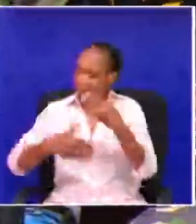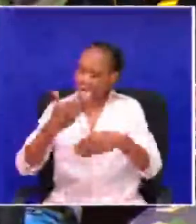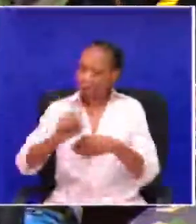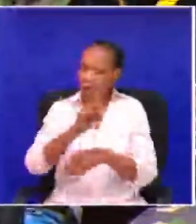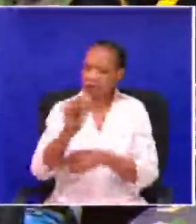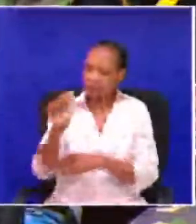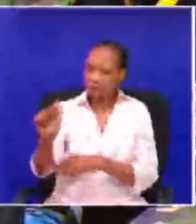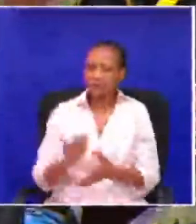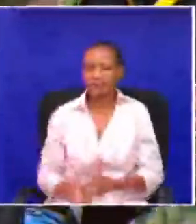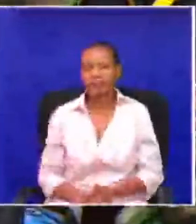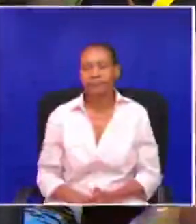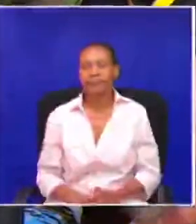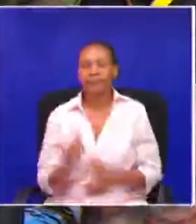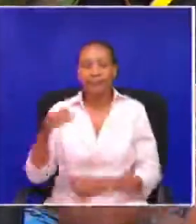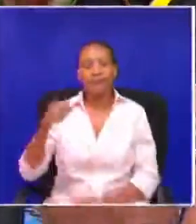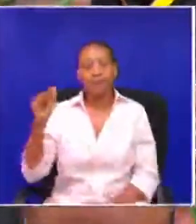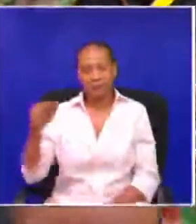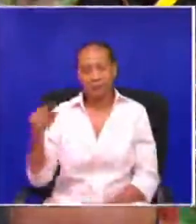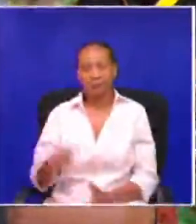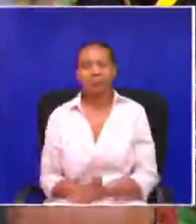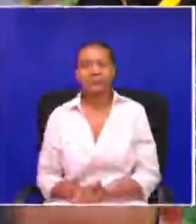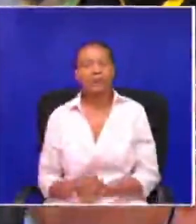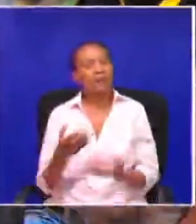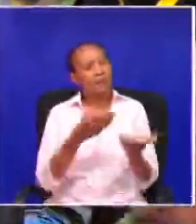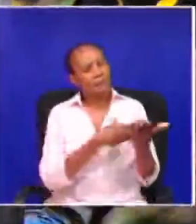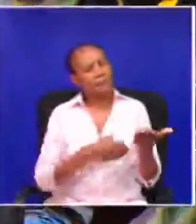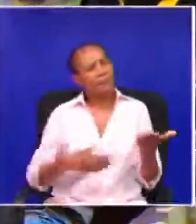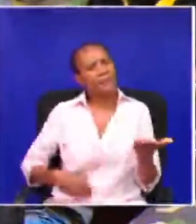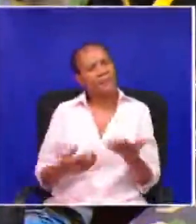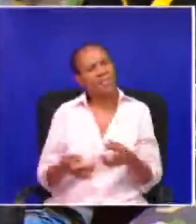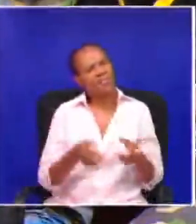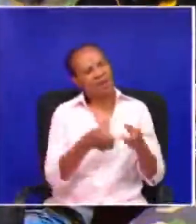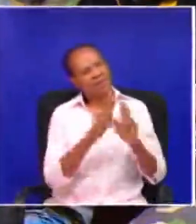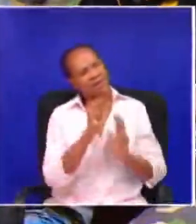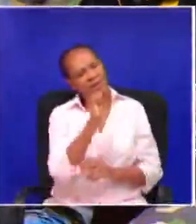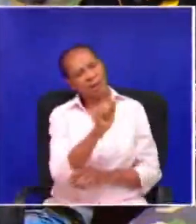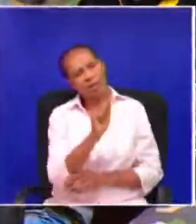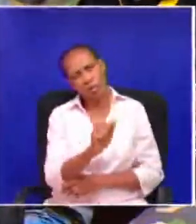question? Yes. Yes. Mr. President, given your answer,